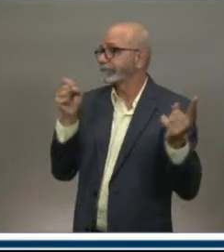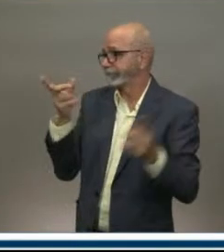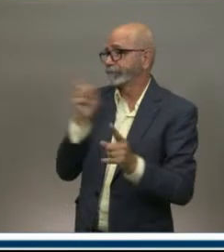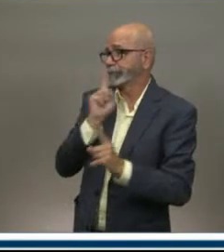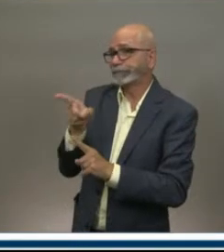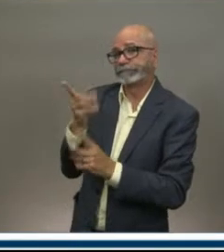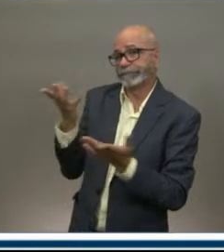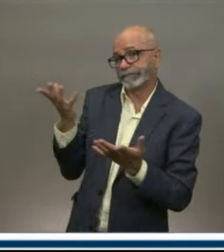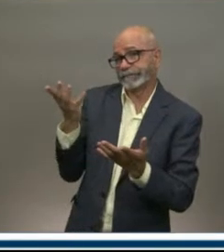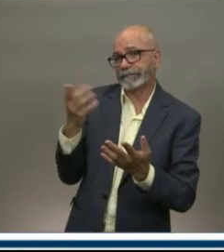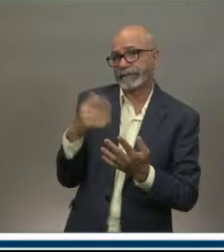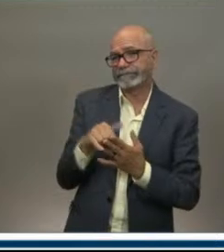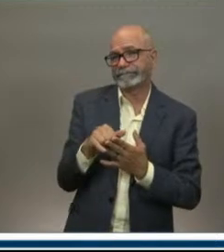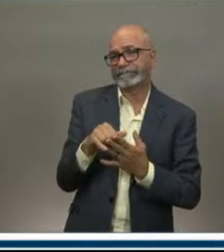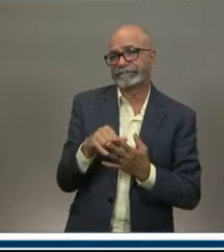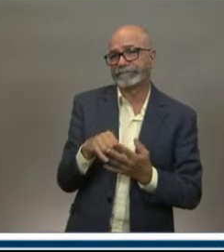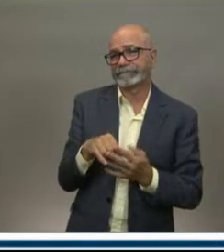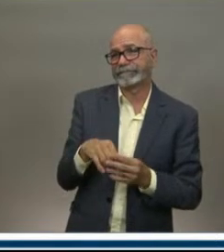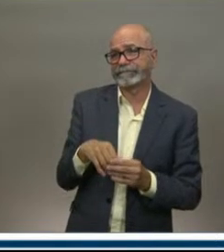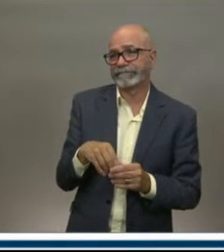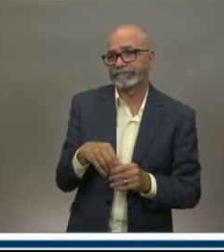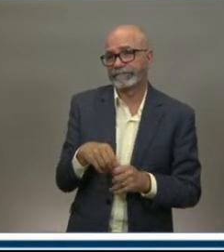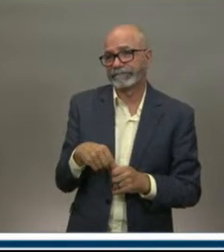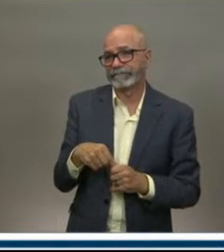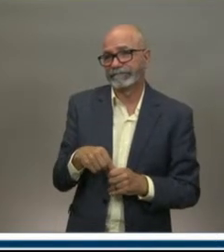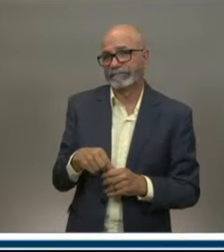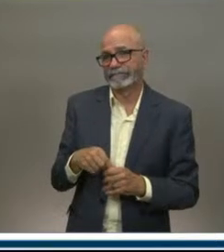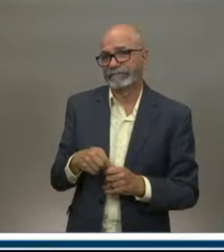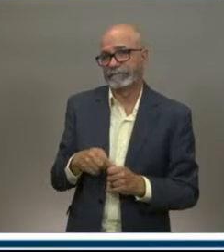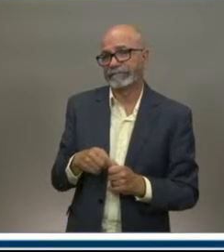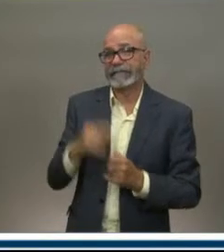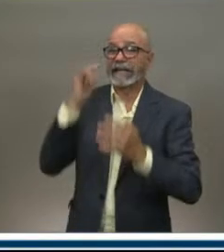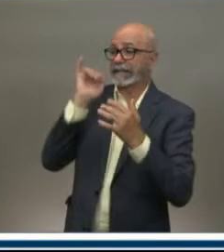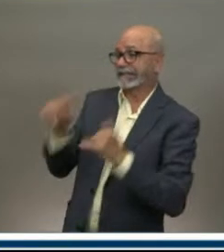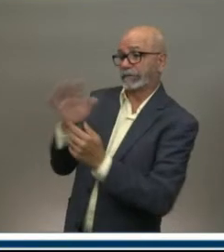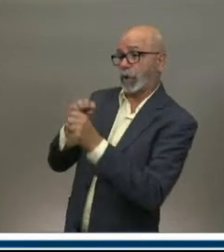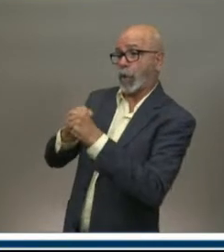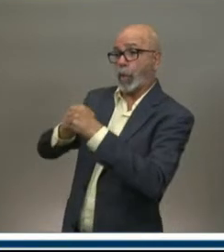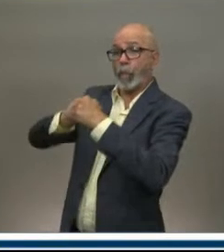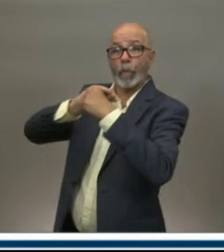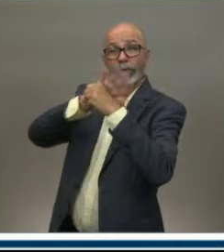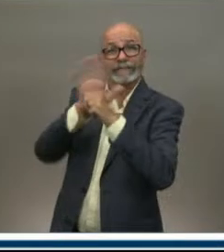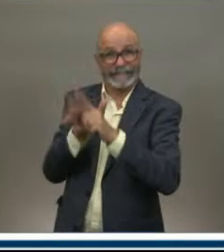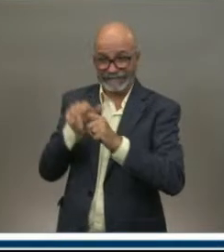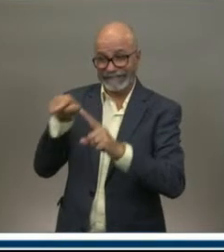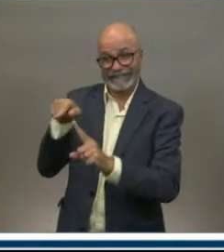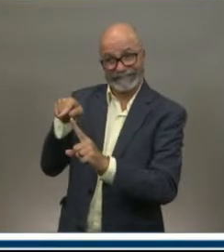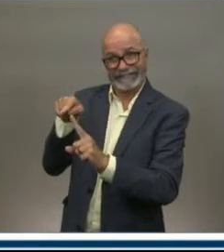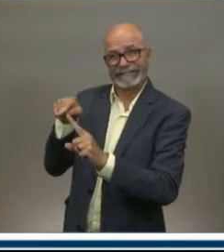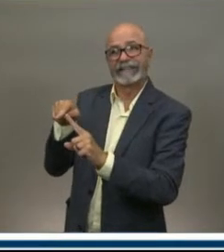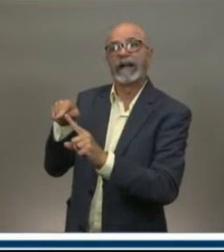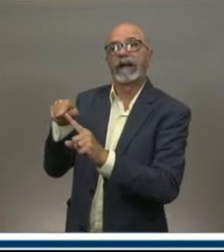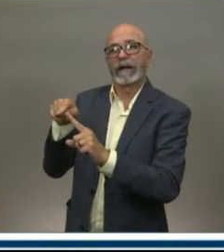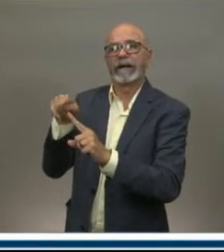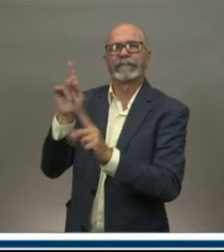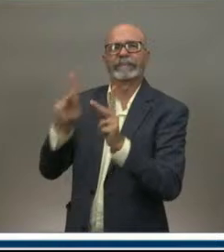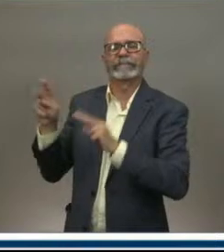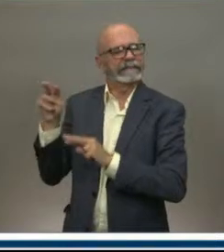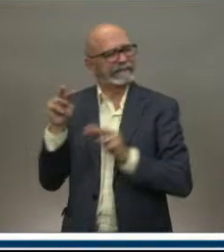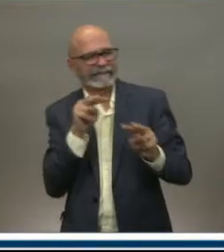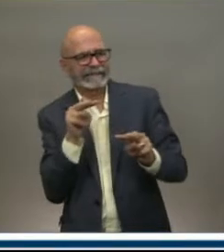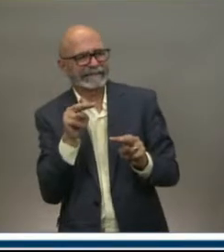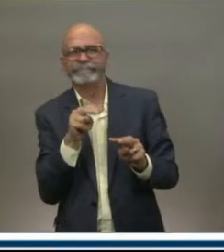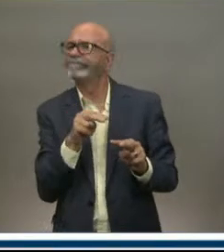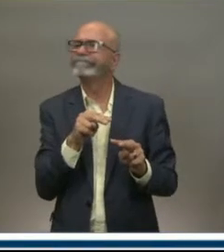the entire sphere of our COVID response, you're right, the reviewers acknowledged